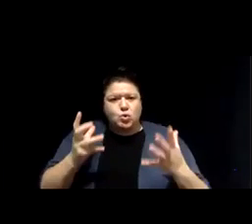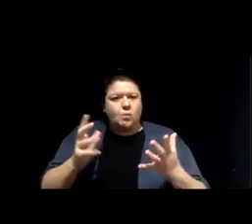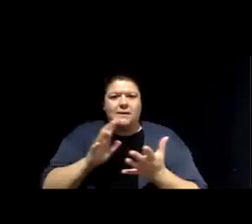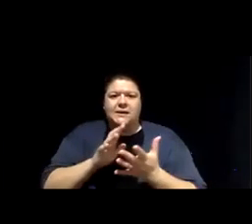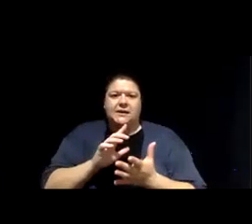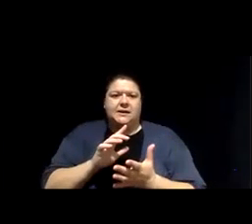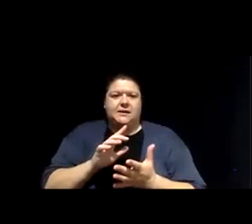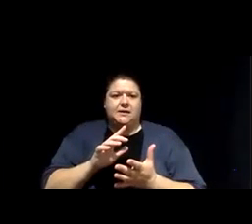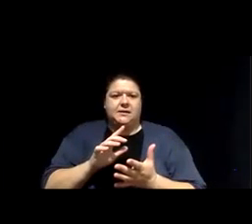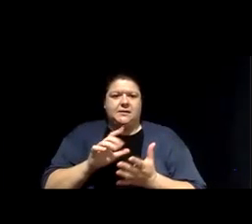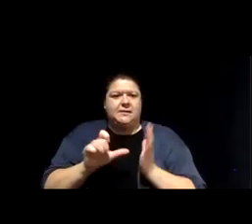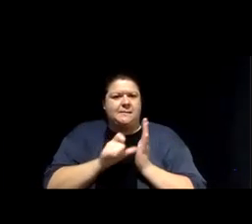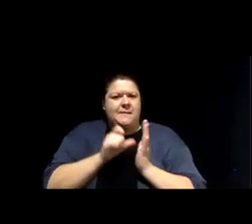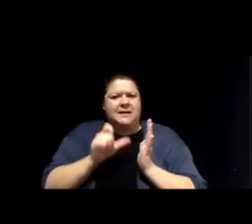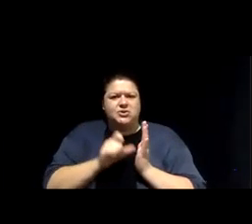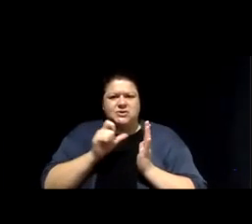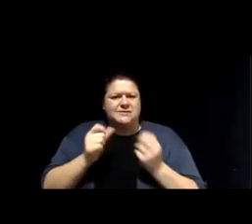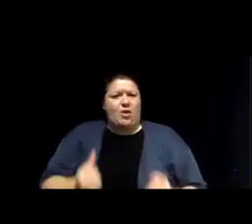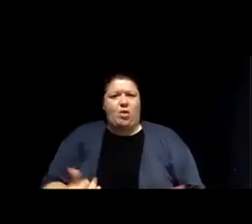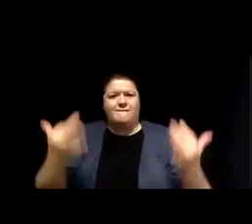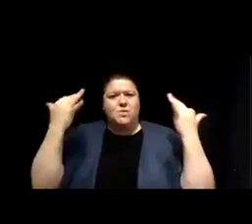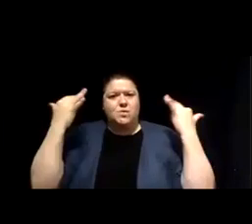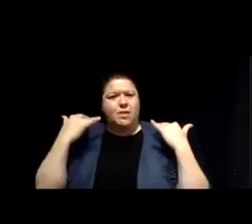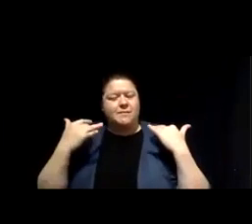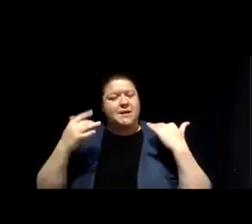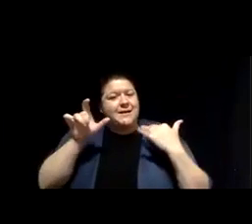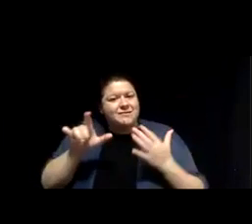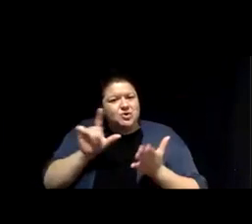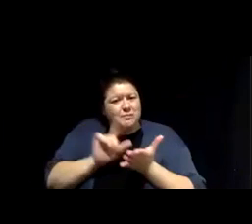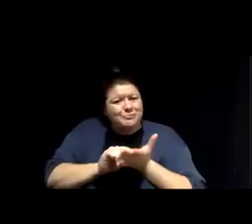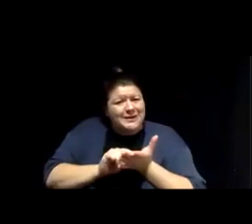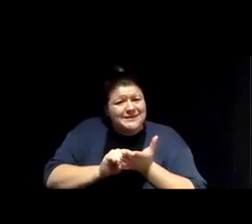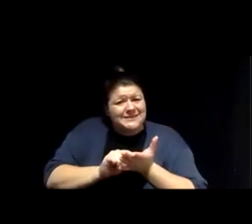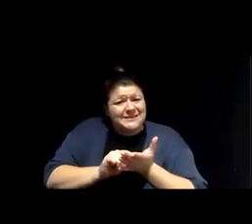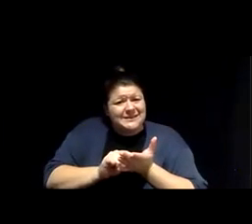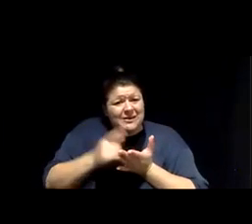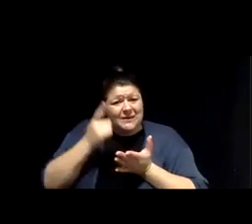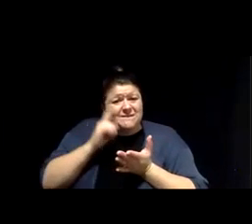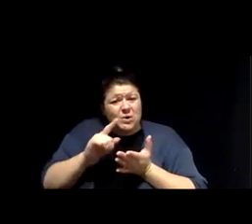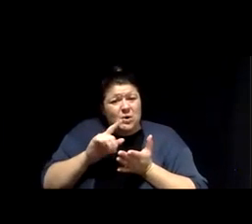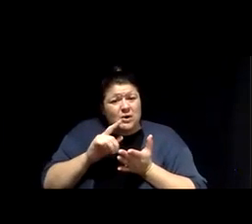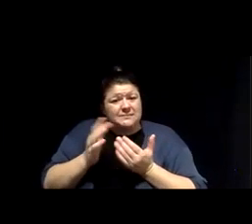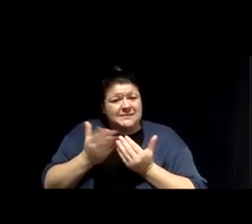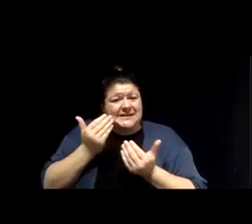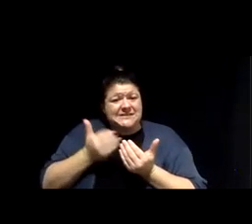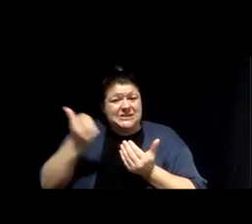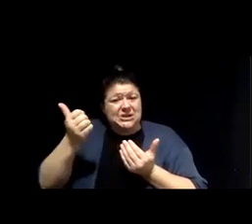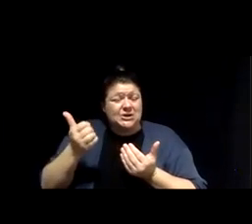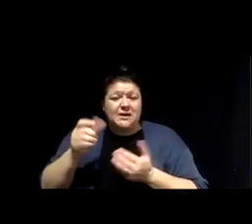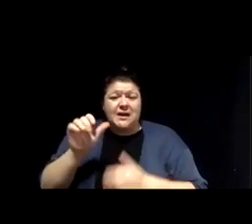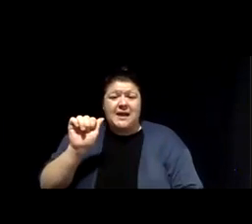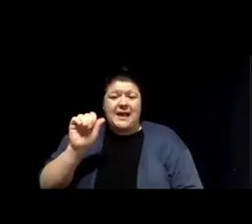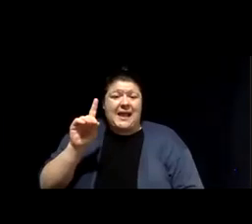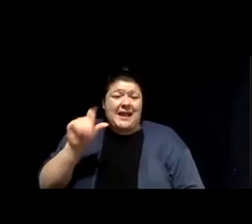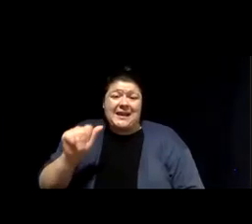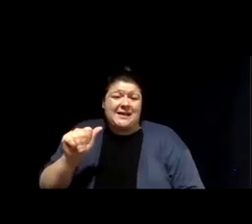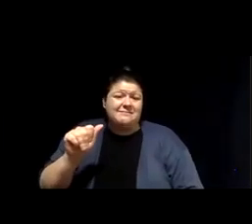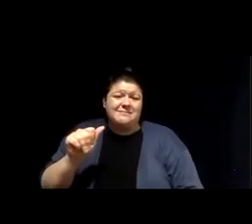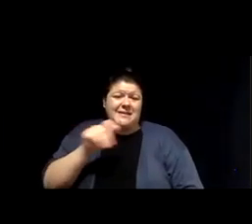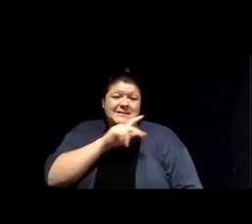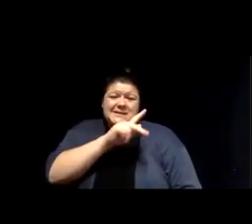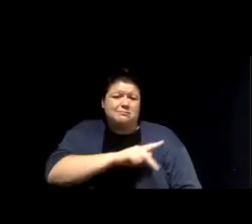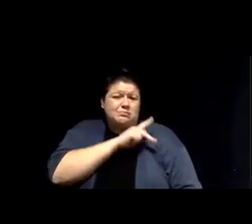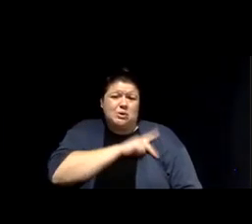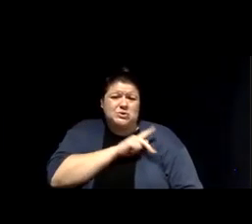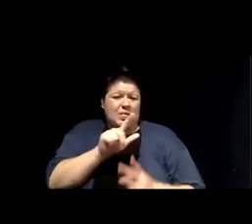pretty overwhelming. And do we have to print it to make it easier than in study? You know what, Ada, that's a personal choice. However you Okay. want